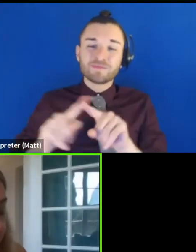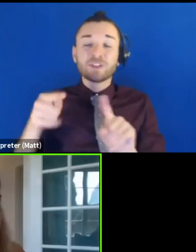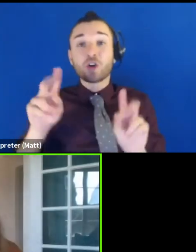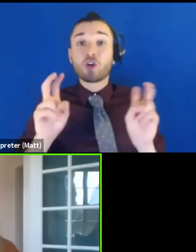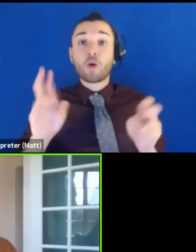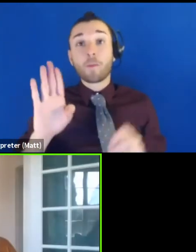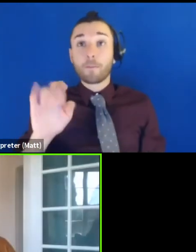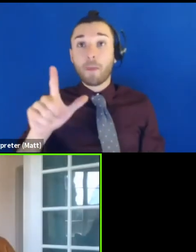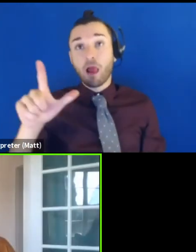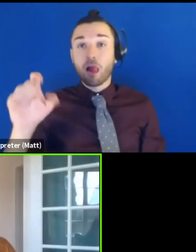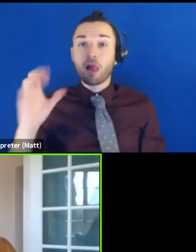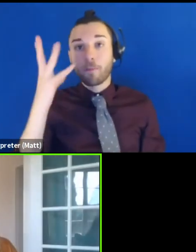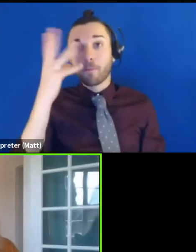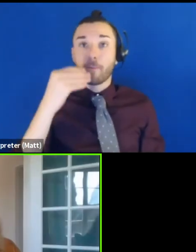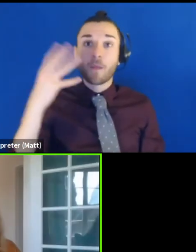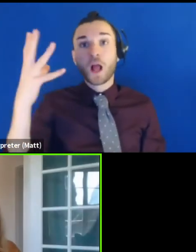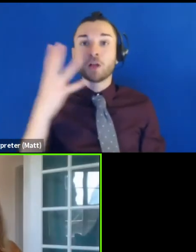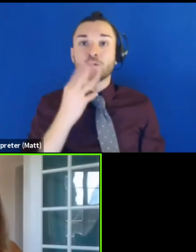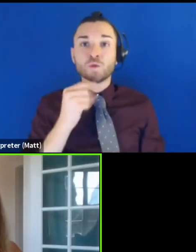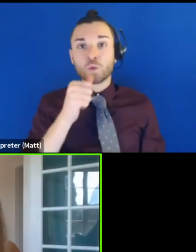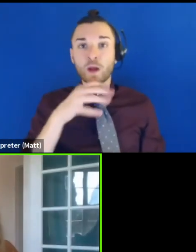whatever.